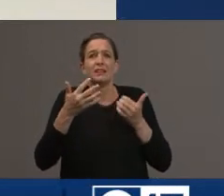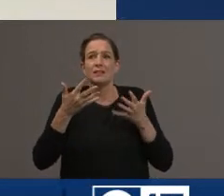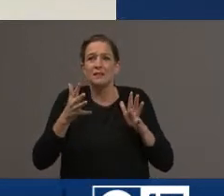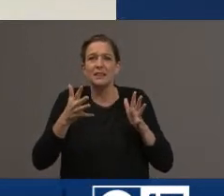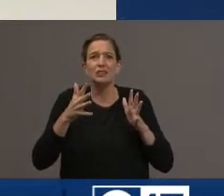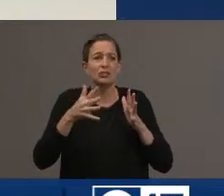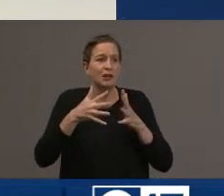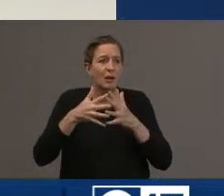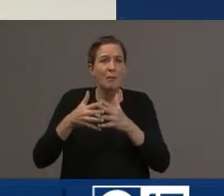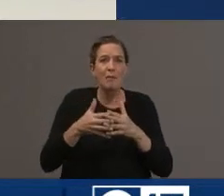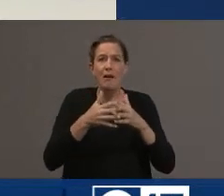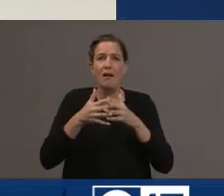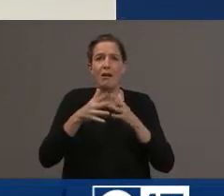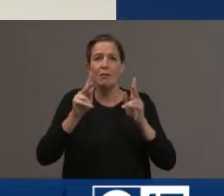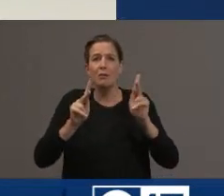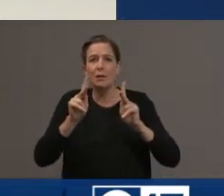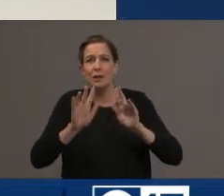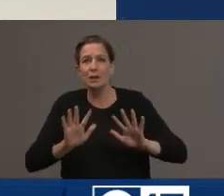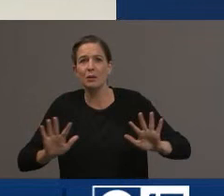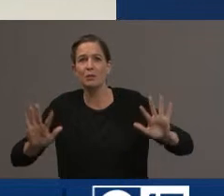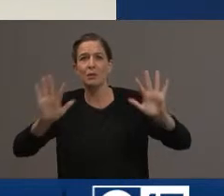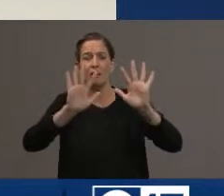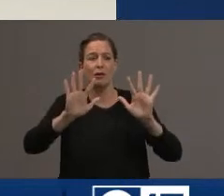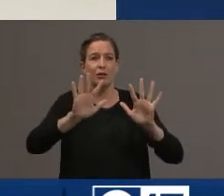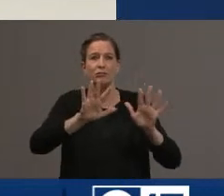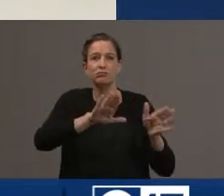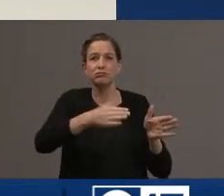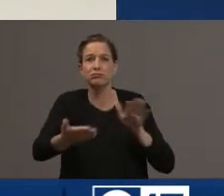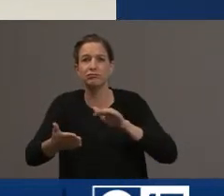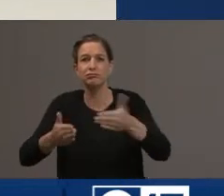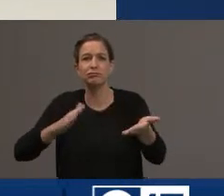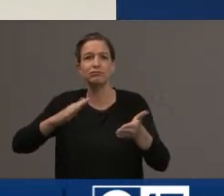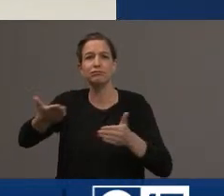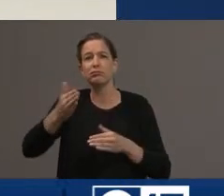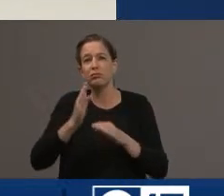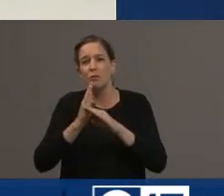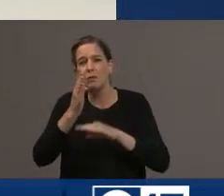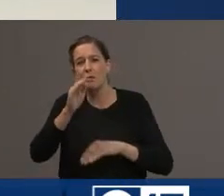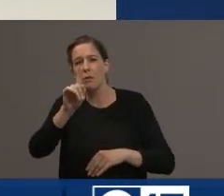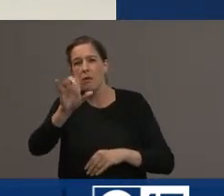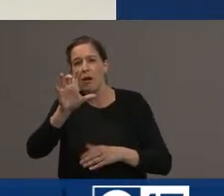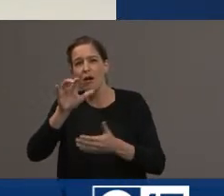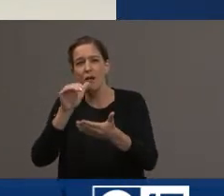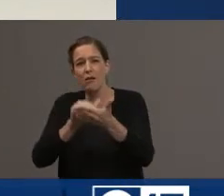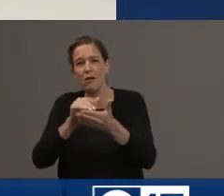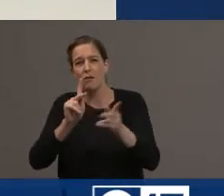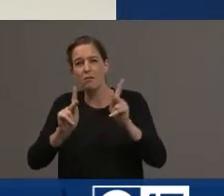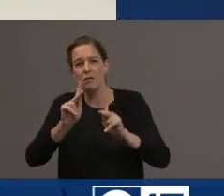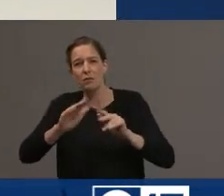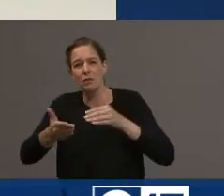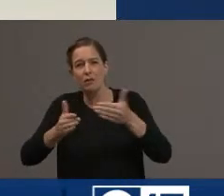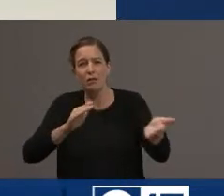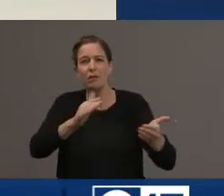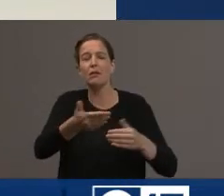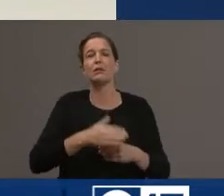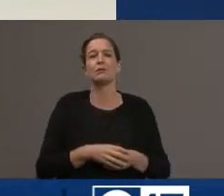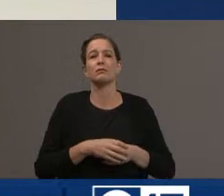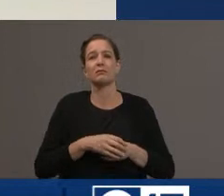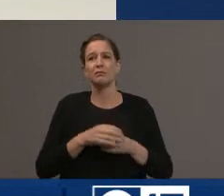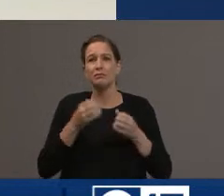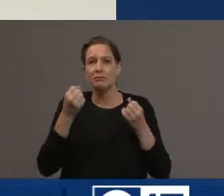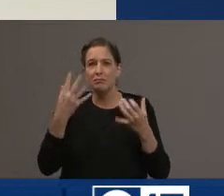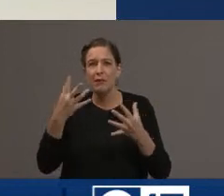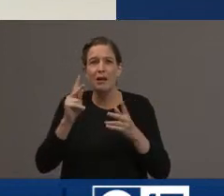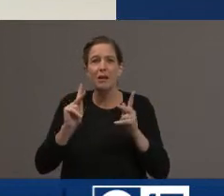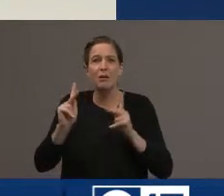America alone over 100,000 lives, tens of millions of jobs, and trillions of dollars in